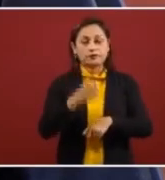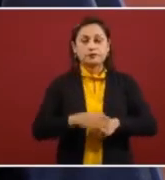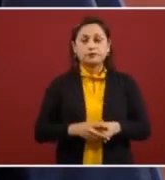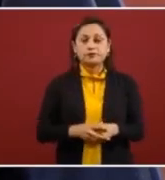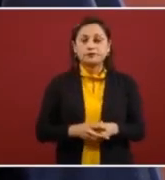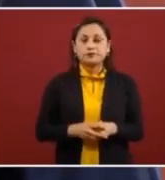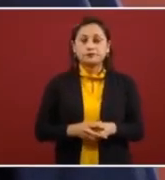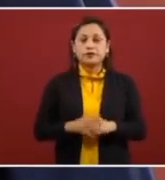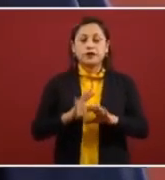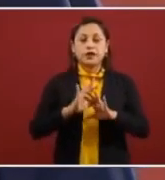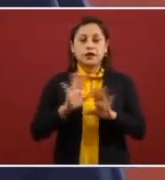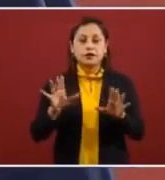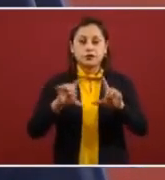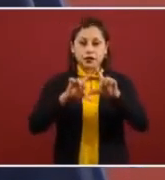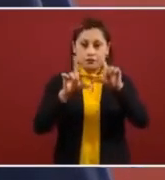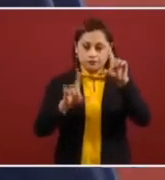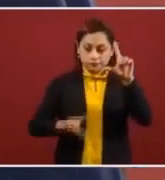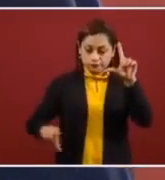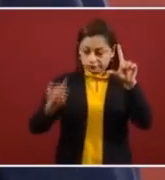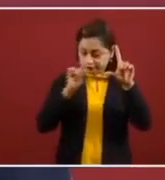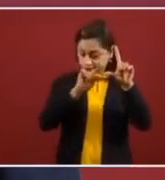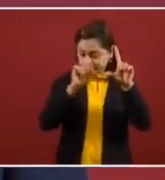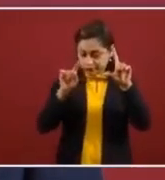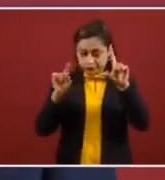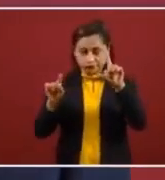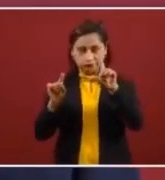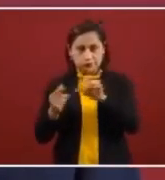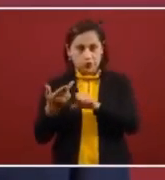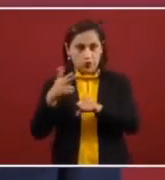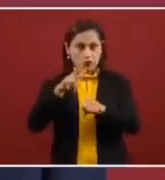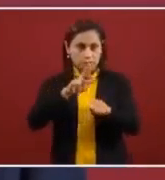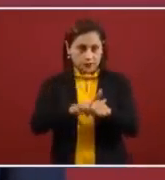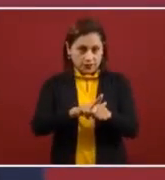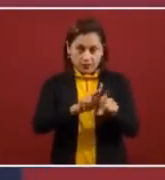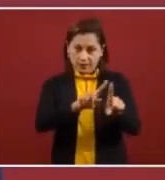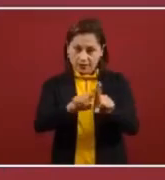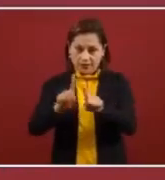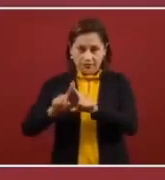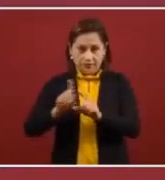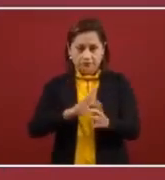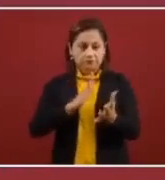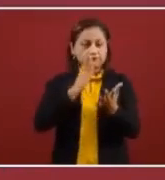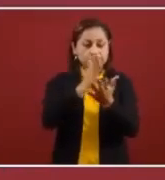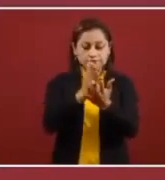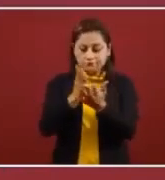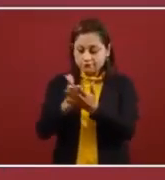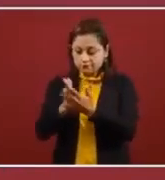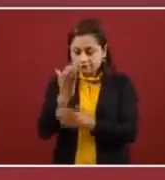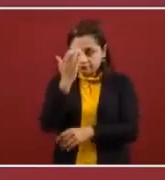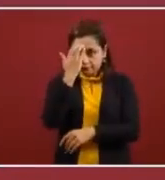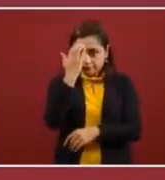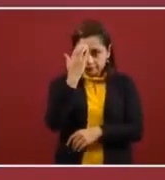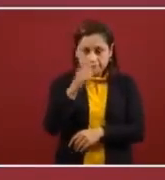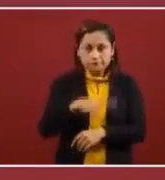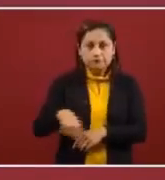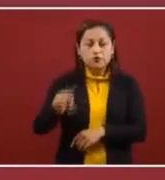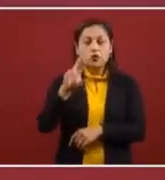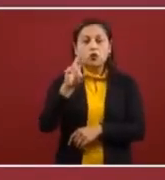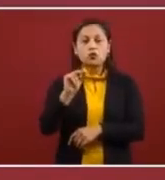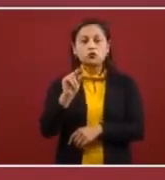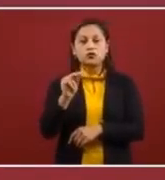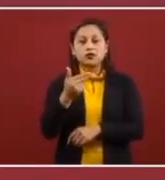And we've already run all the hospitals from IMSS Bienestar, 80 hospitals.